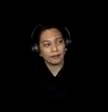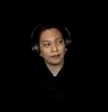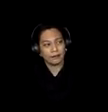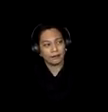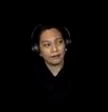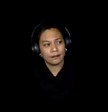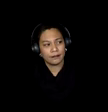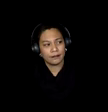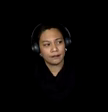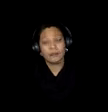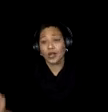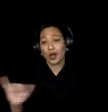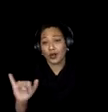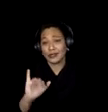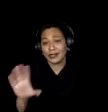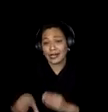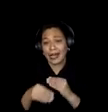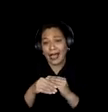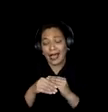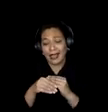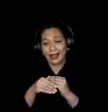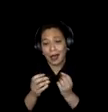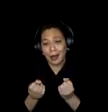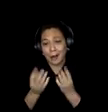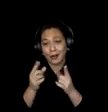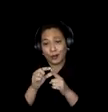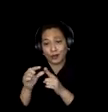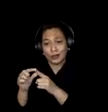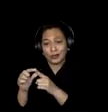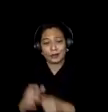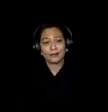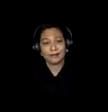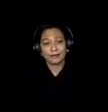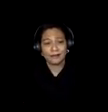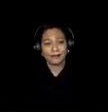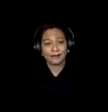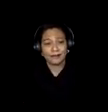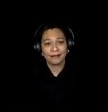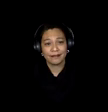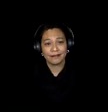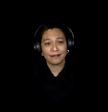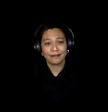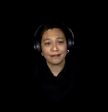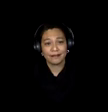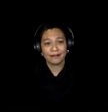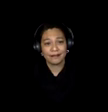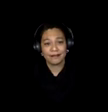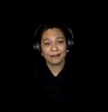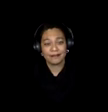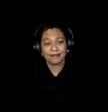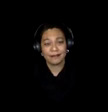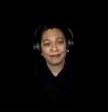And you can also add multiple keywords. So you could just add just classical music.